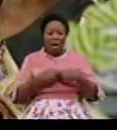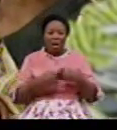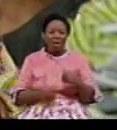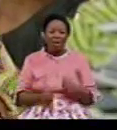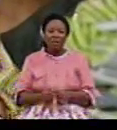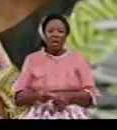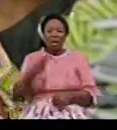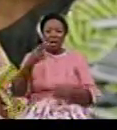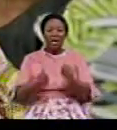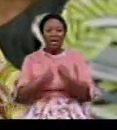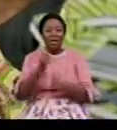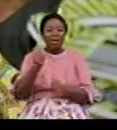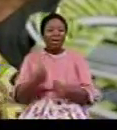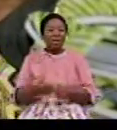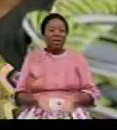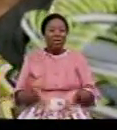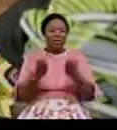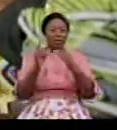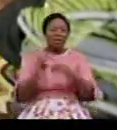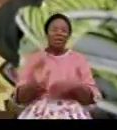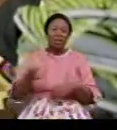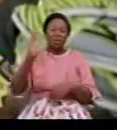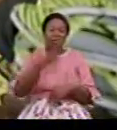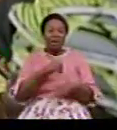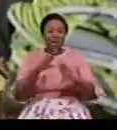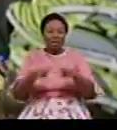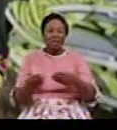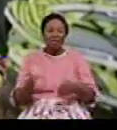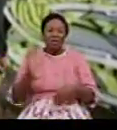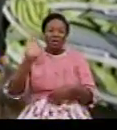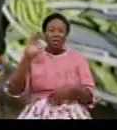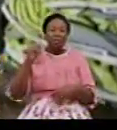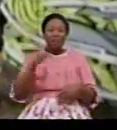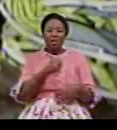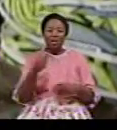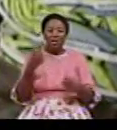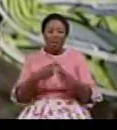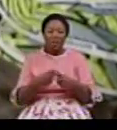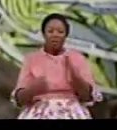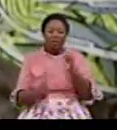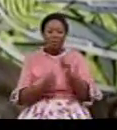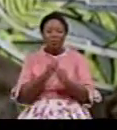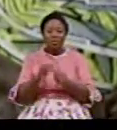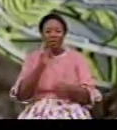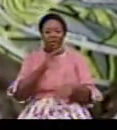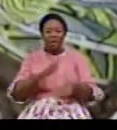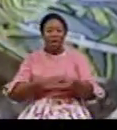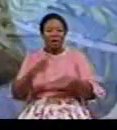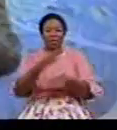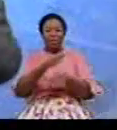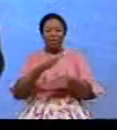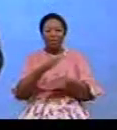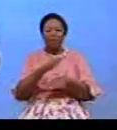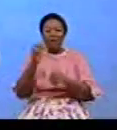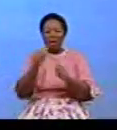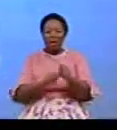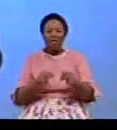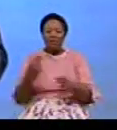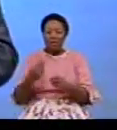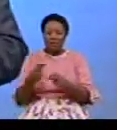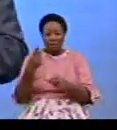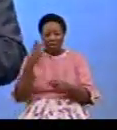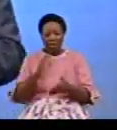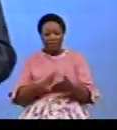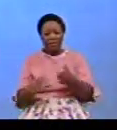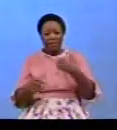your King. You want to ask the reigning Lord of your life, should I go there? Should